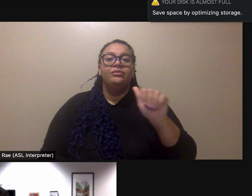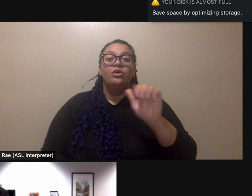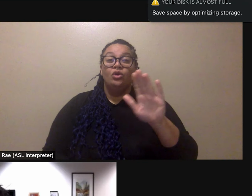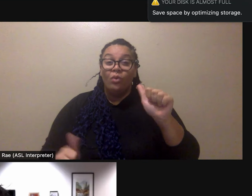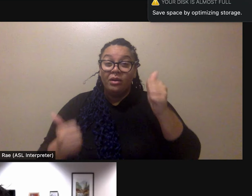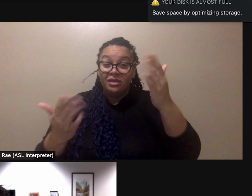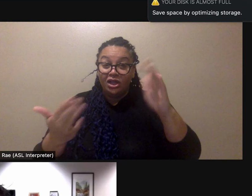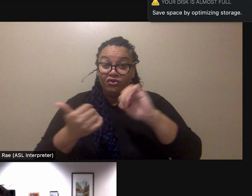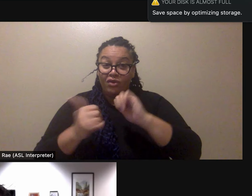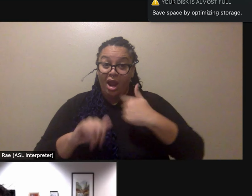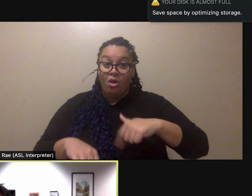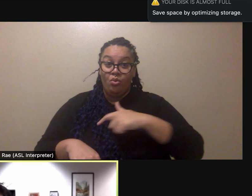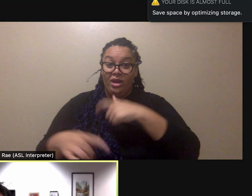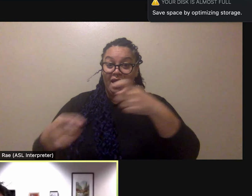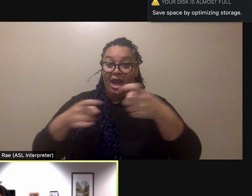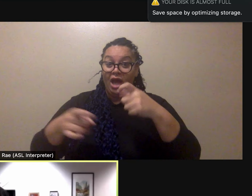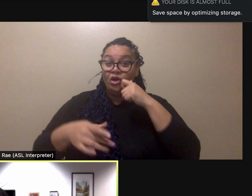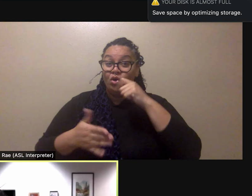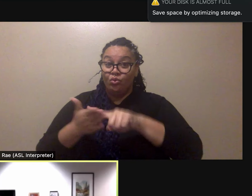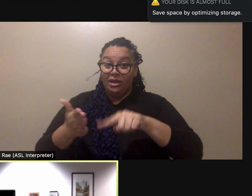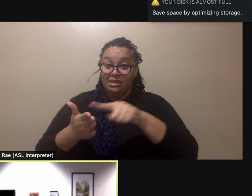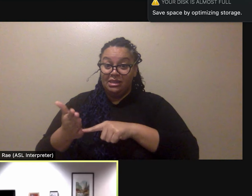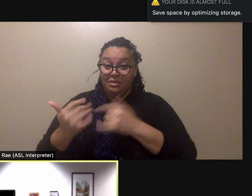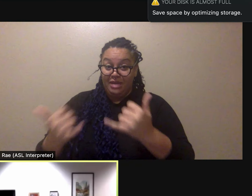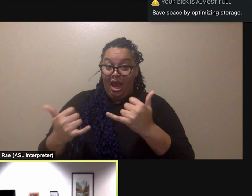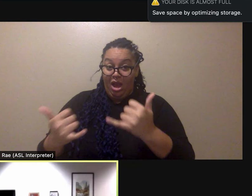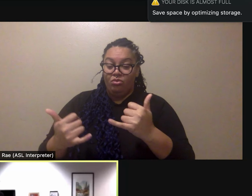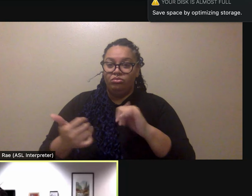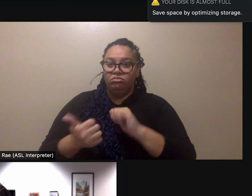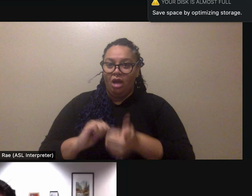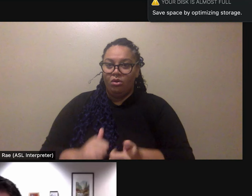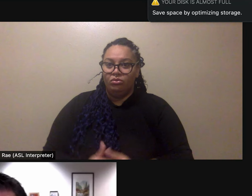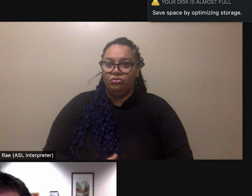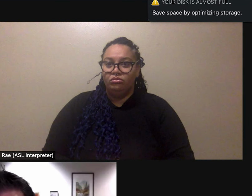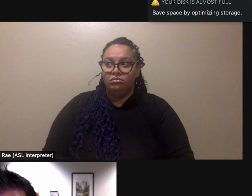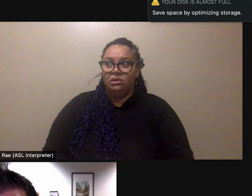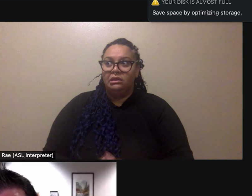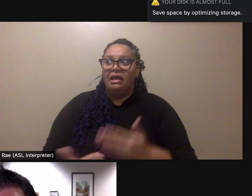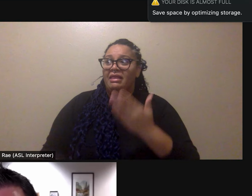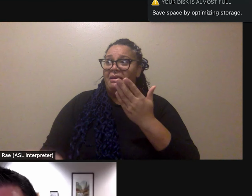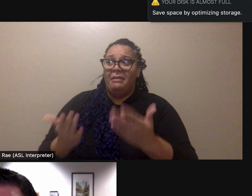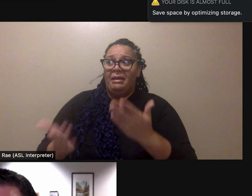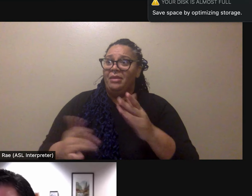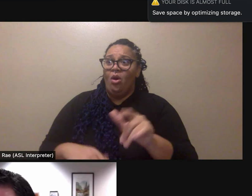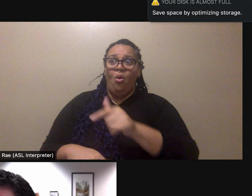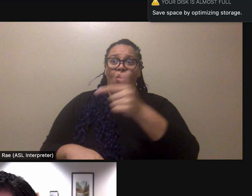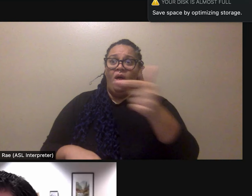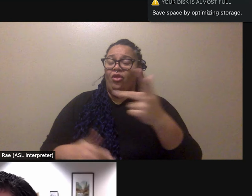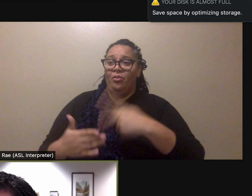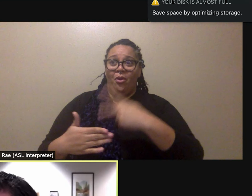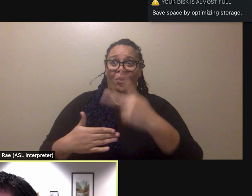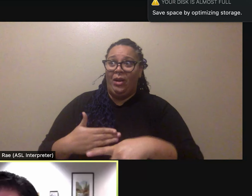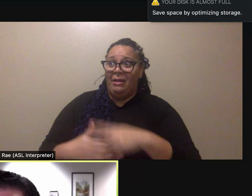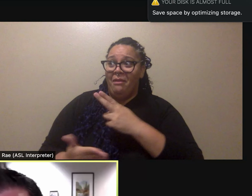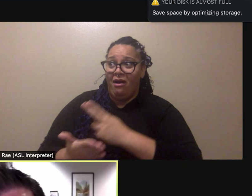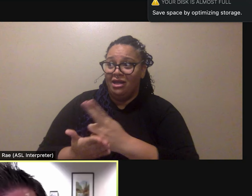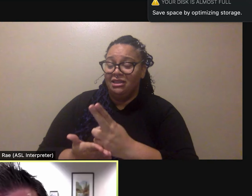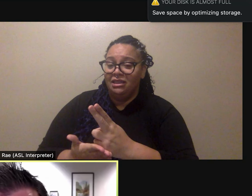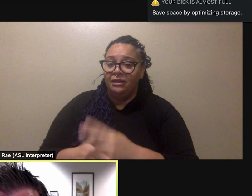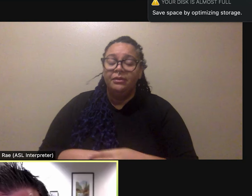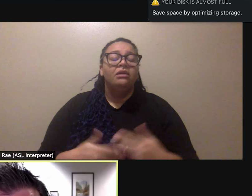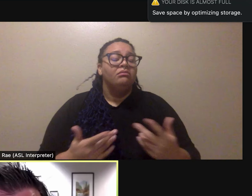handle racism now? Oh, God. I know. That might be a whole nother program, a whole nother presenter. Yeah. You know,